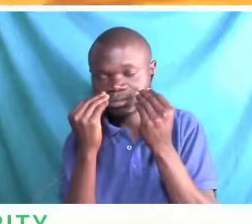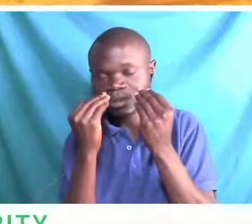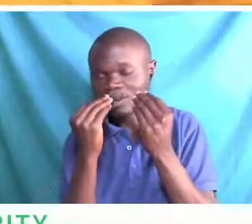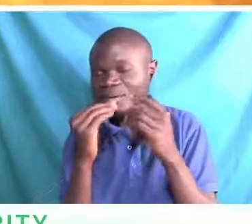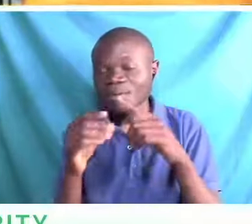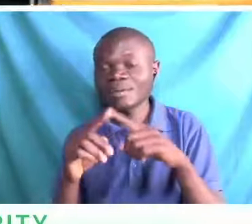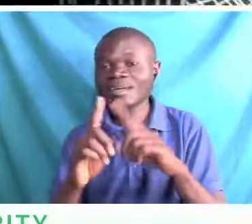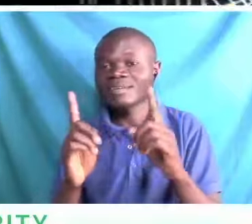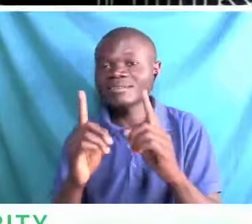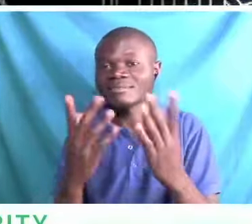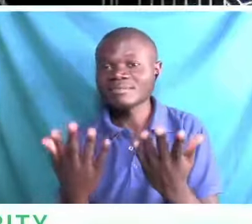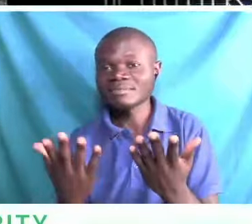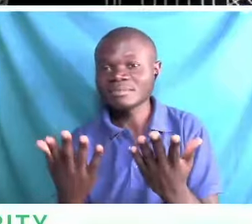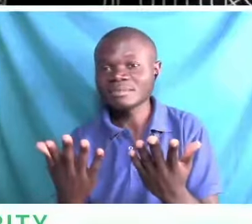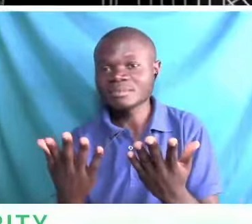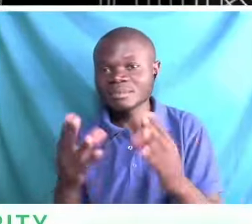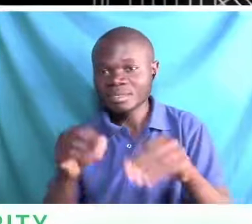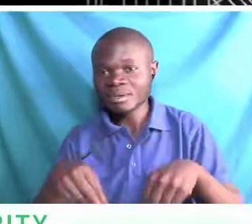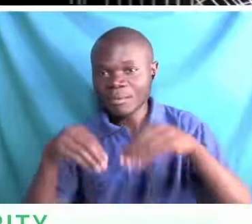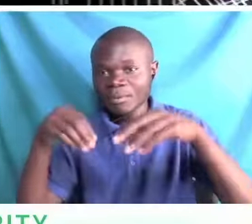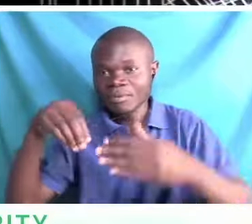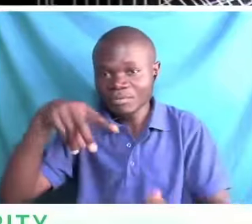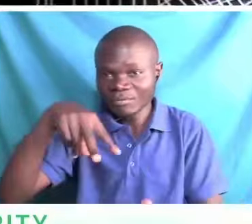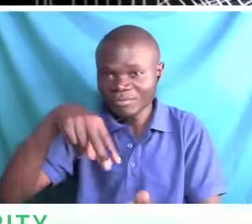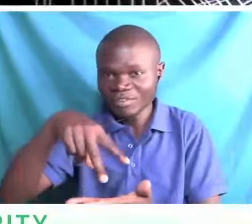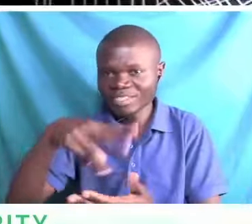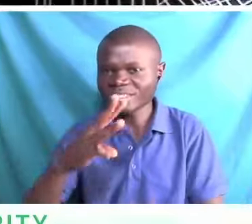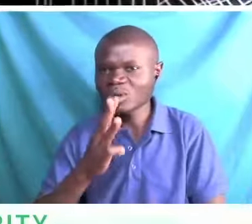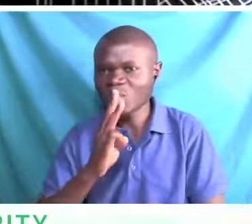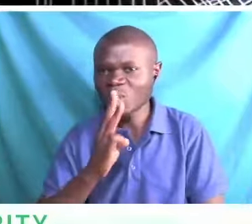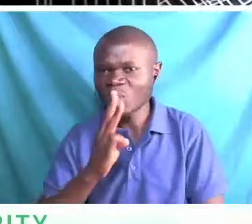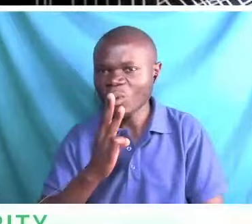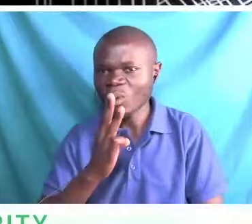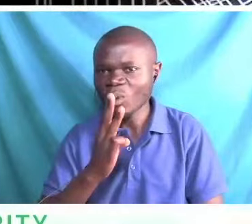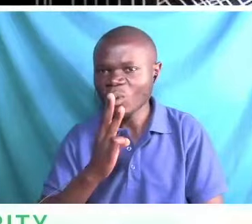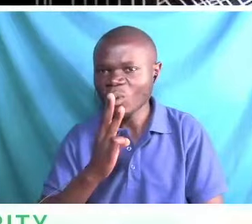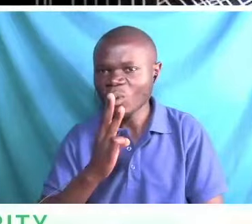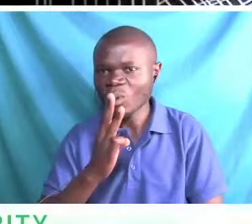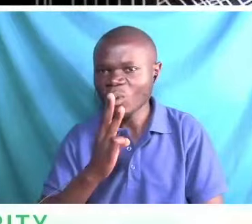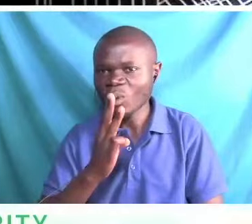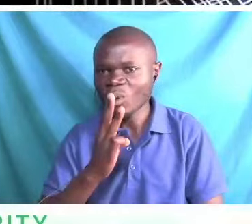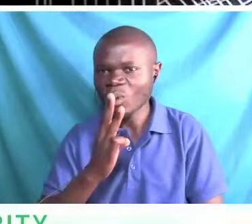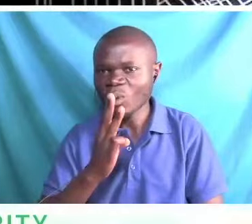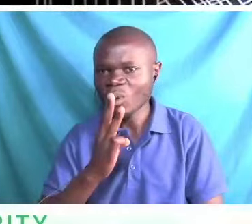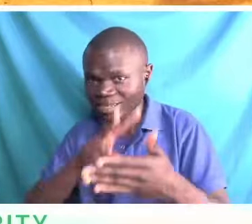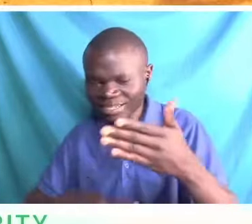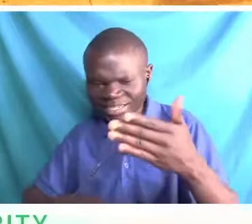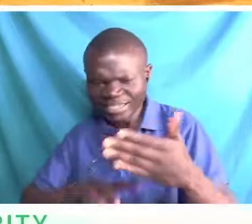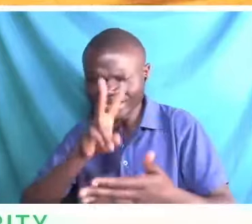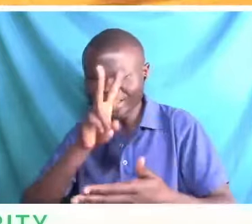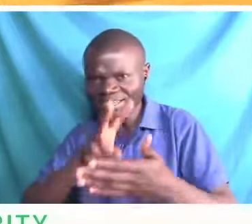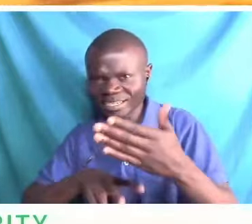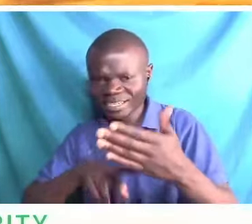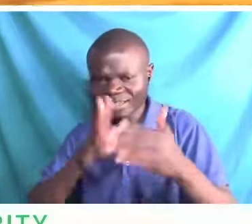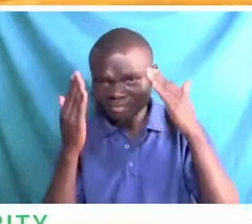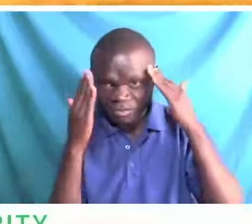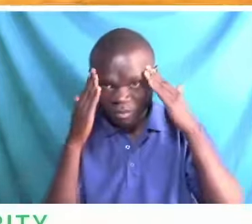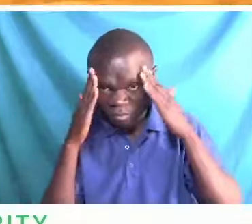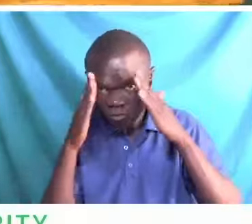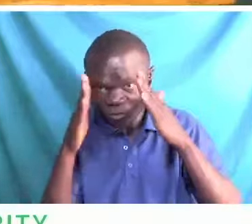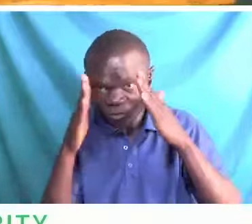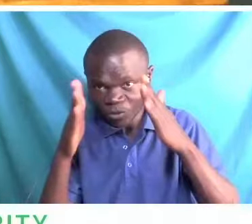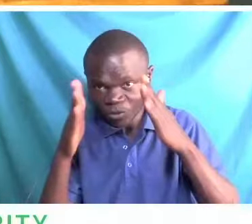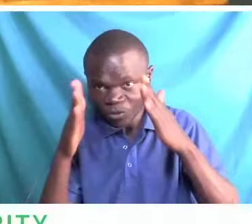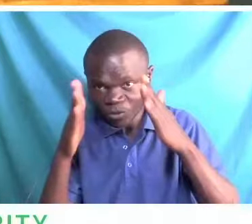And we would put our feet on cold water to be awake, to read, because we are focused. We